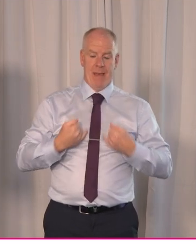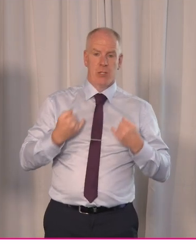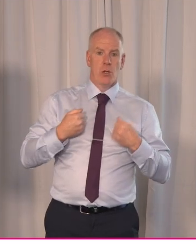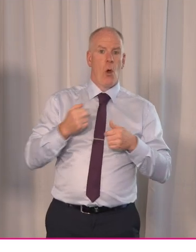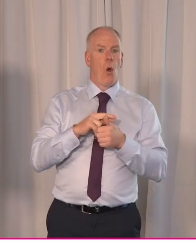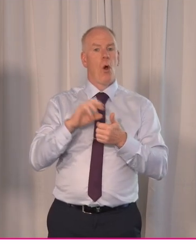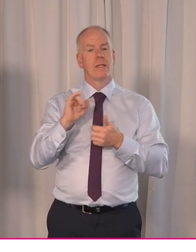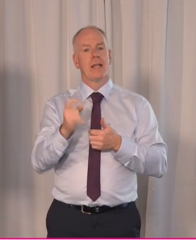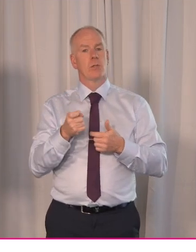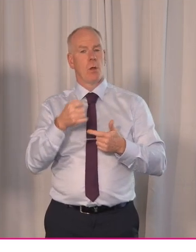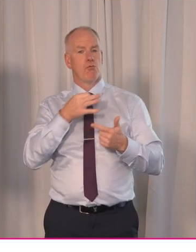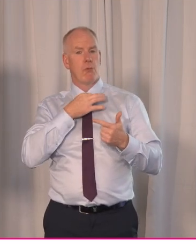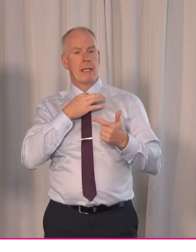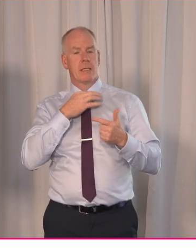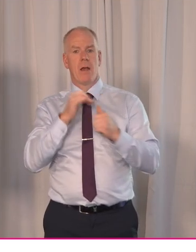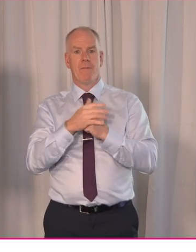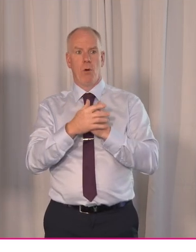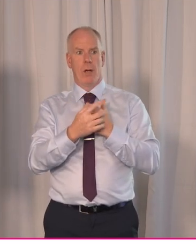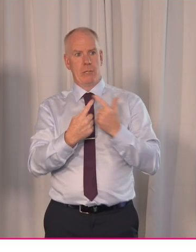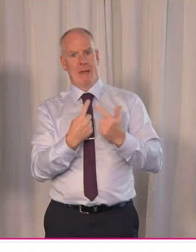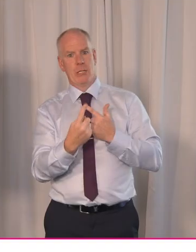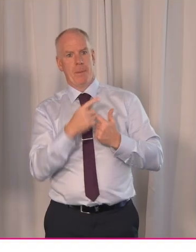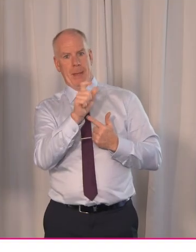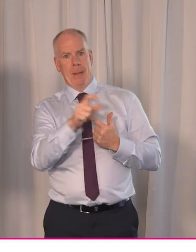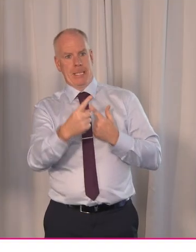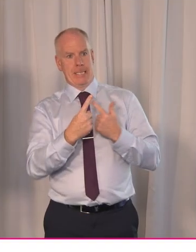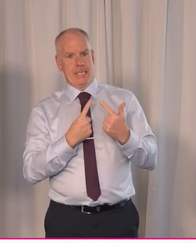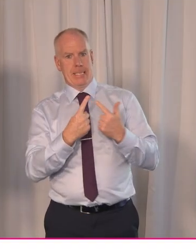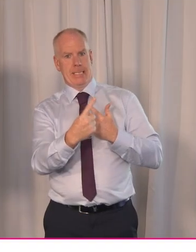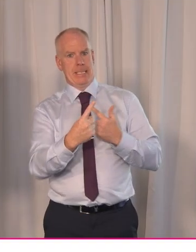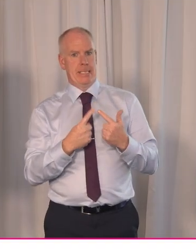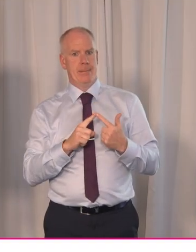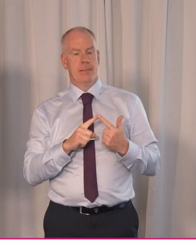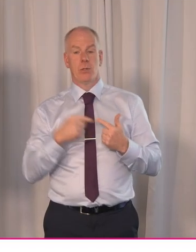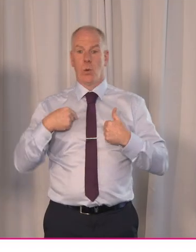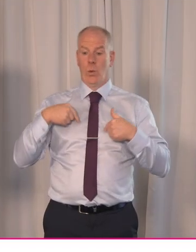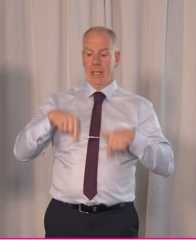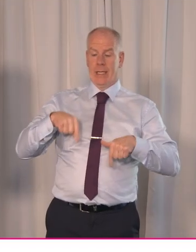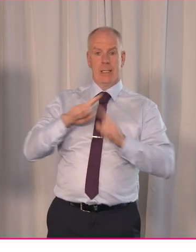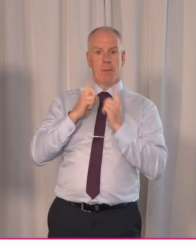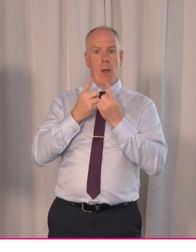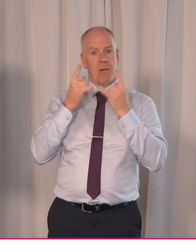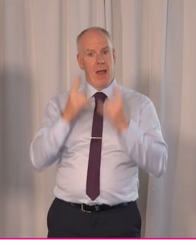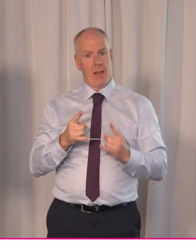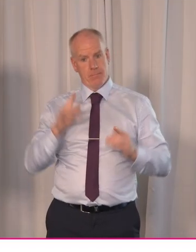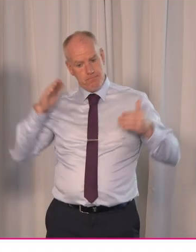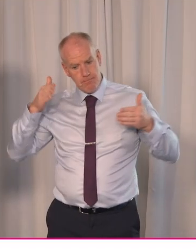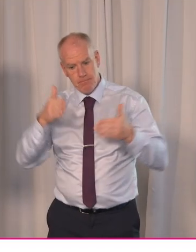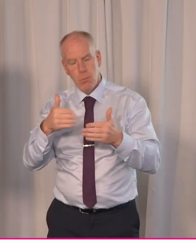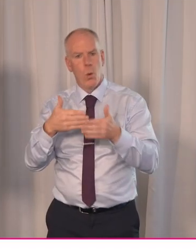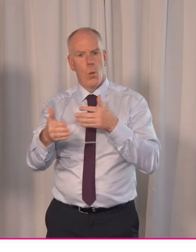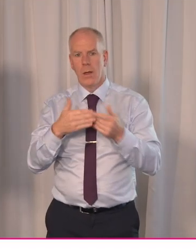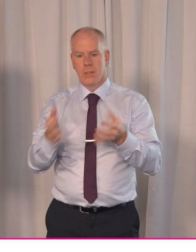sexual risks associated with interactions. And that's why we in the Department of Health are very focused on developing